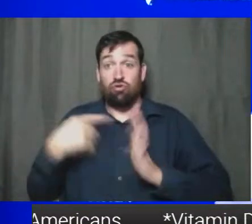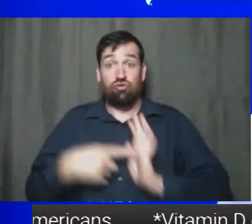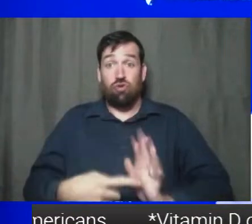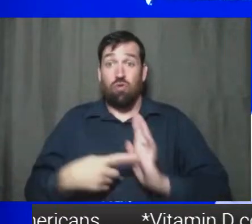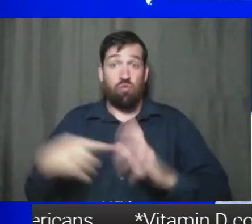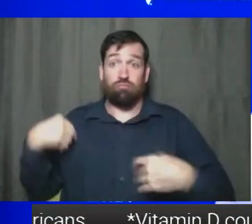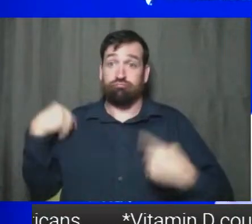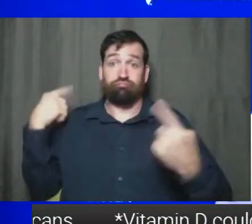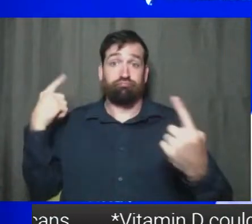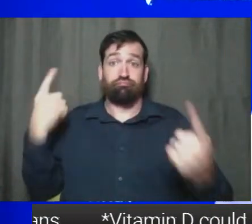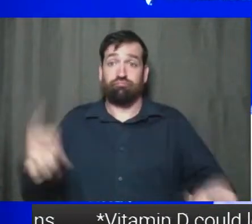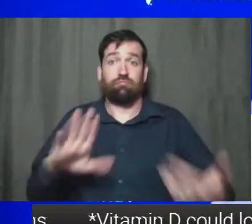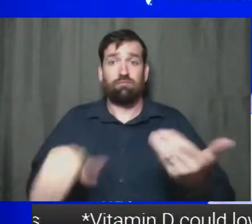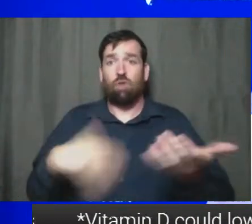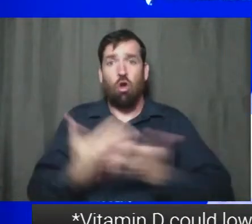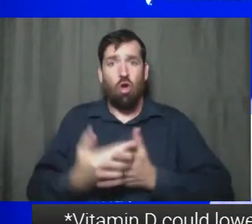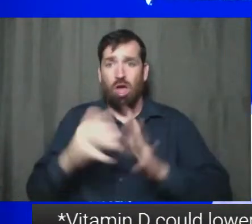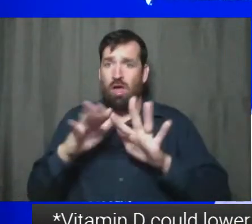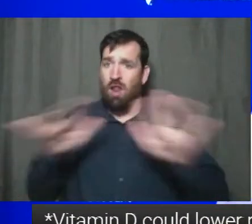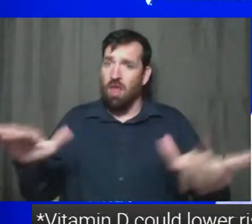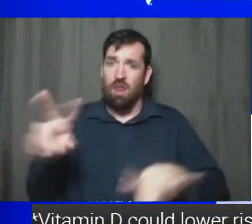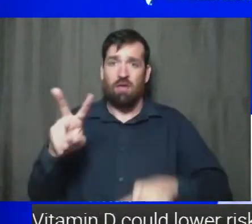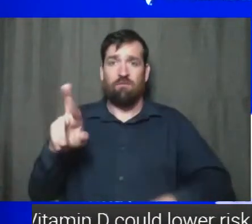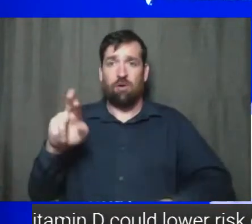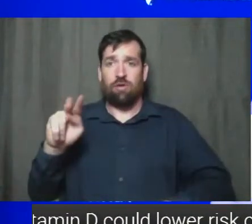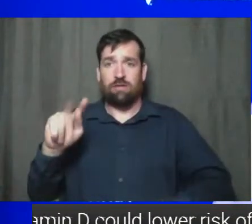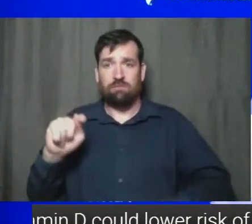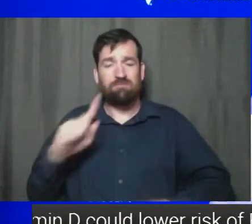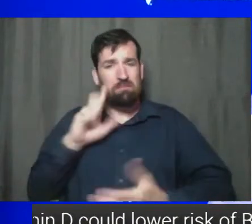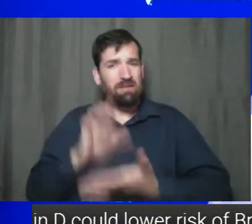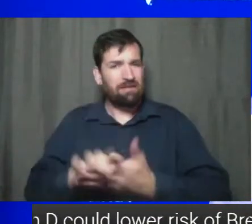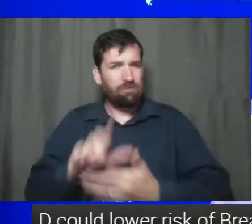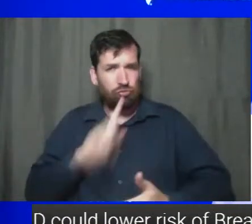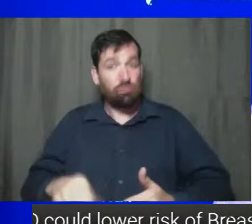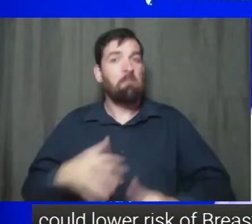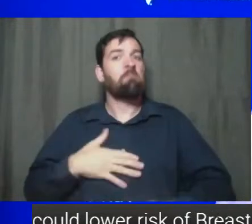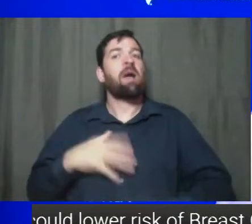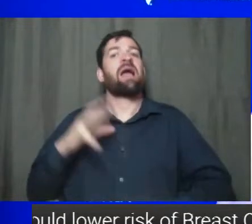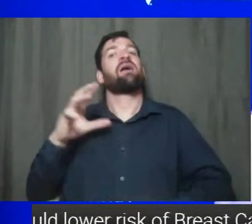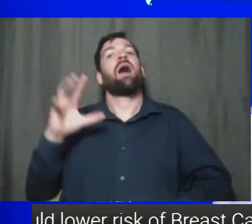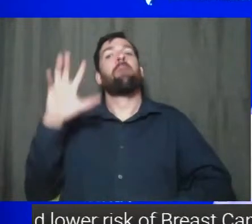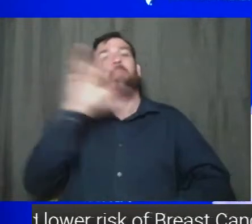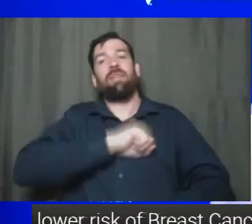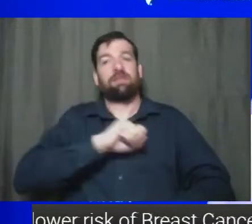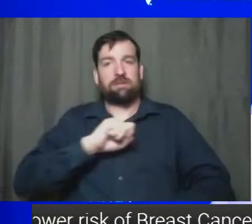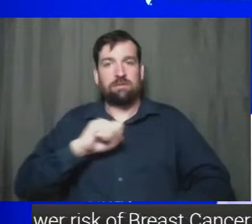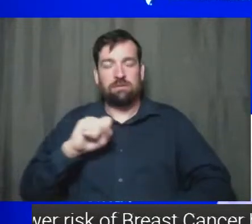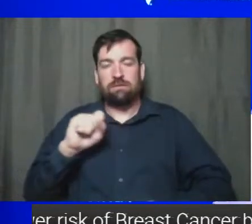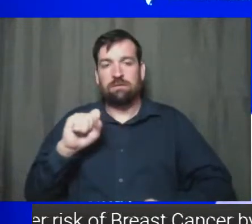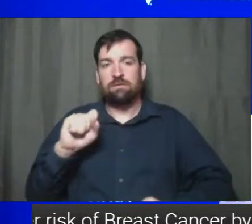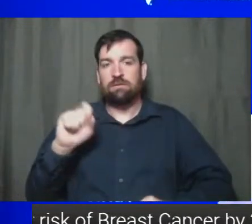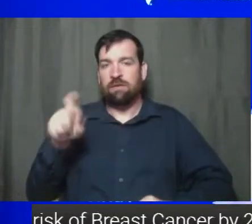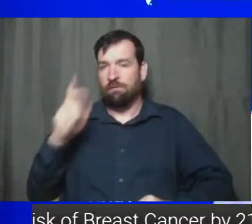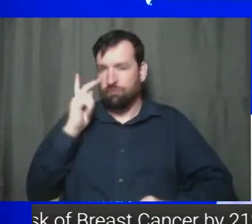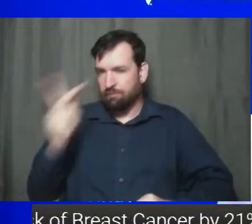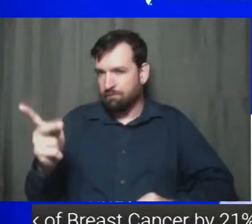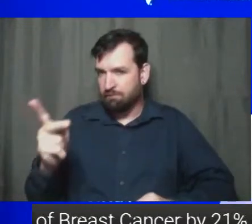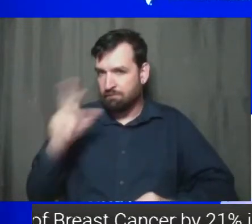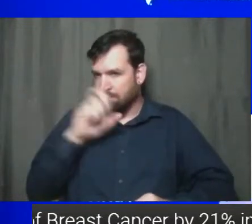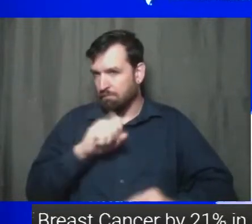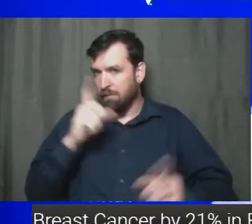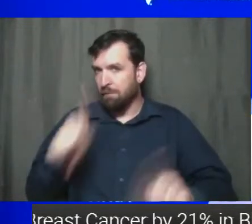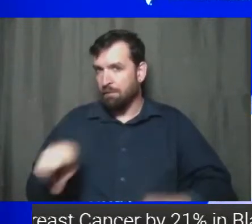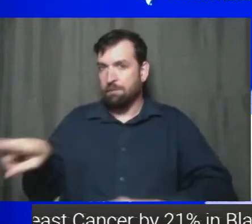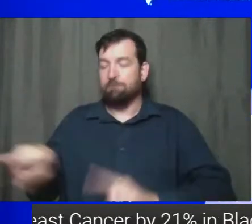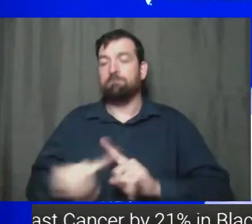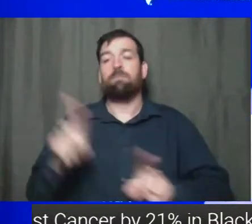variants, and I believe this will be true, this will be my hypothesis, obviously we'll have to wait to see what happens, but I believe right now the same thing